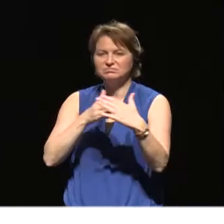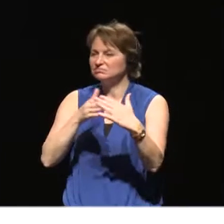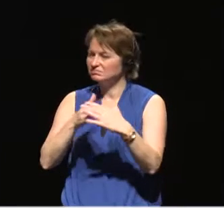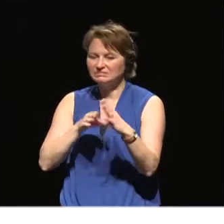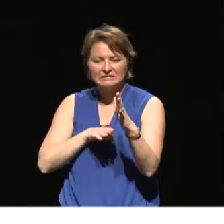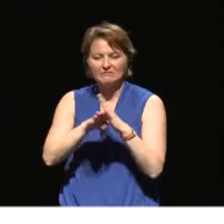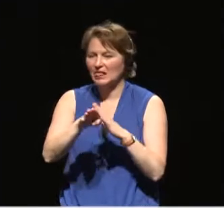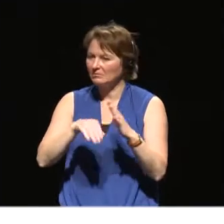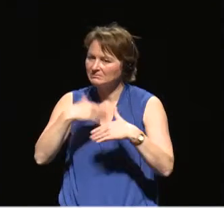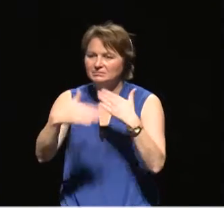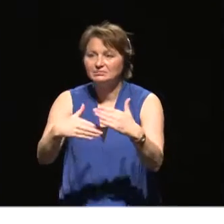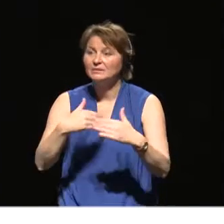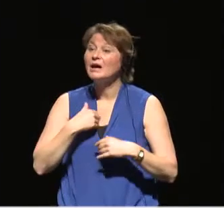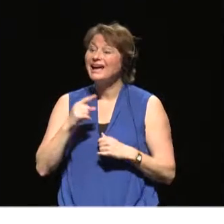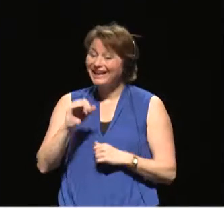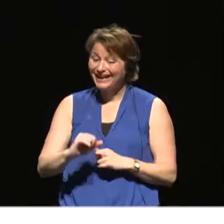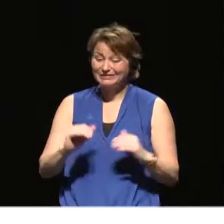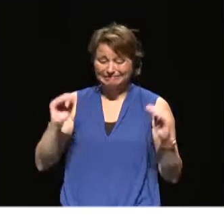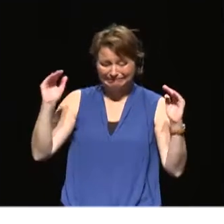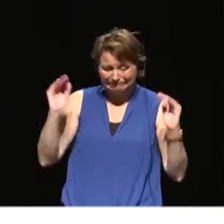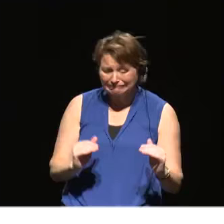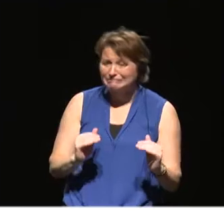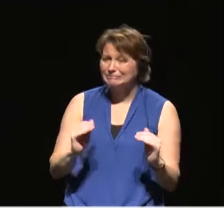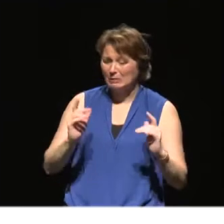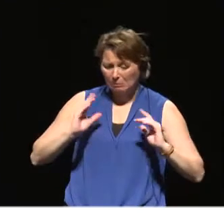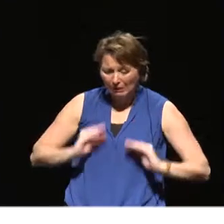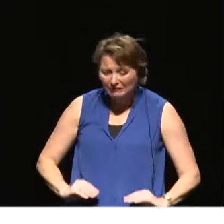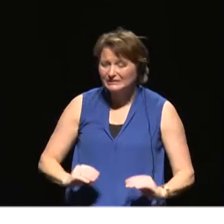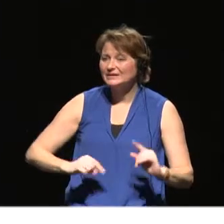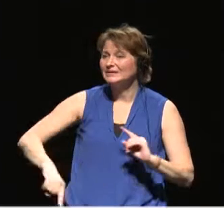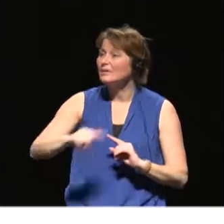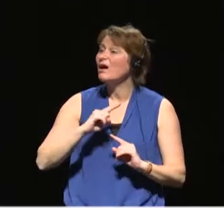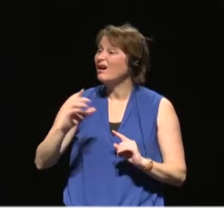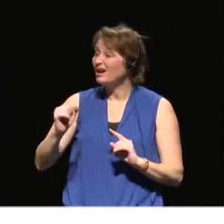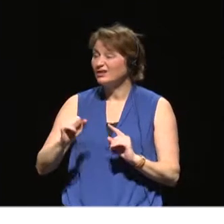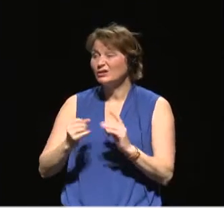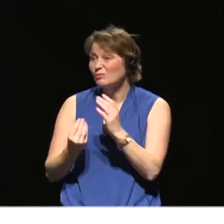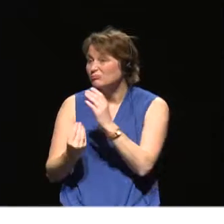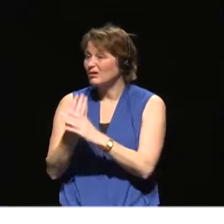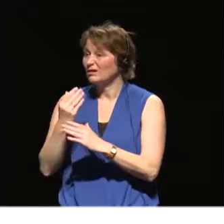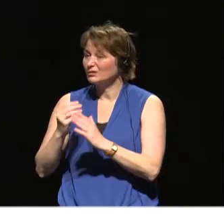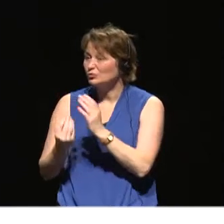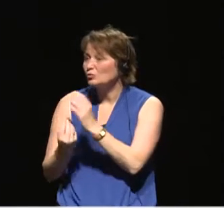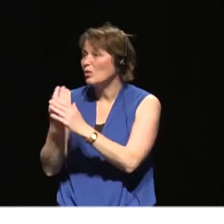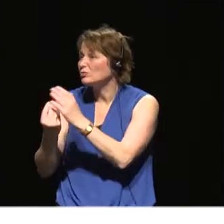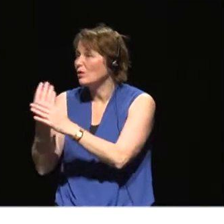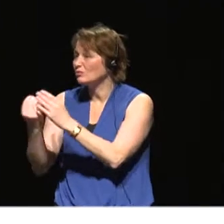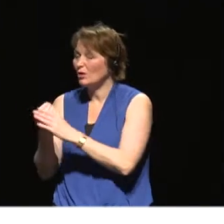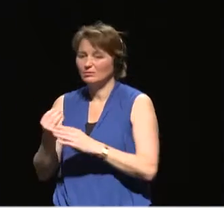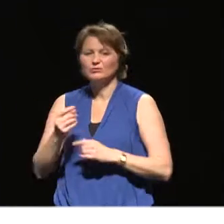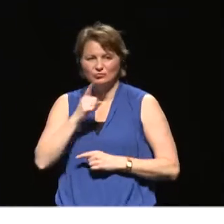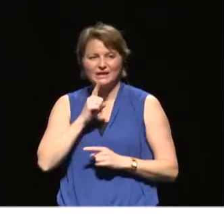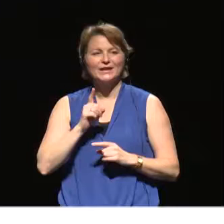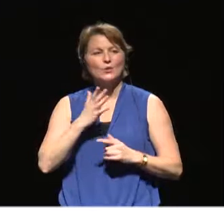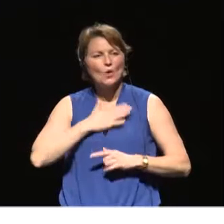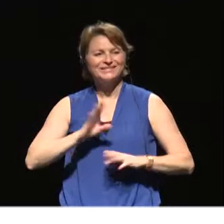poverty, but also progress and growth of the democratic civil societies. We